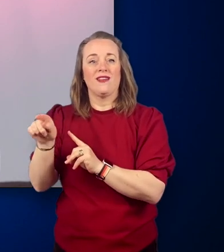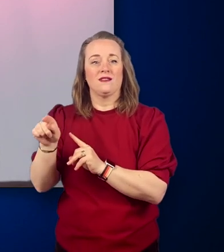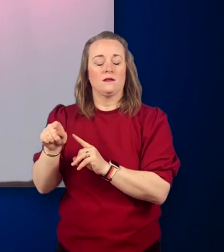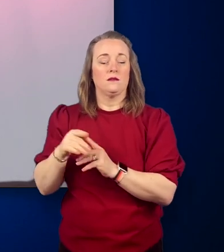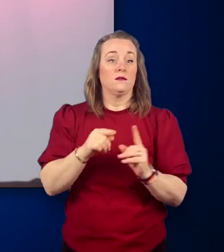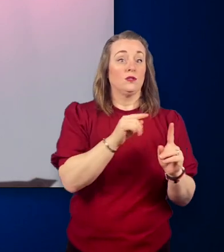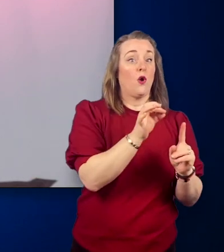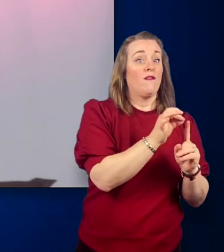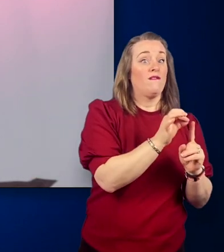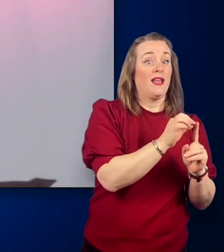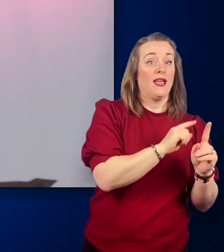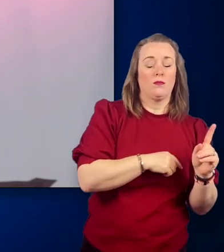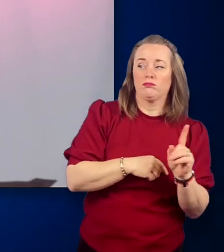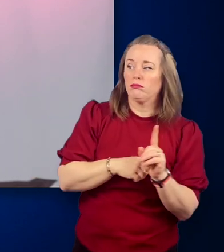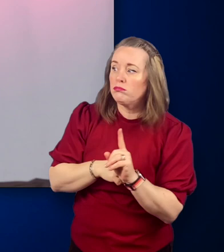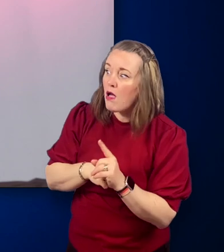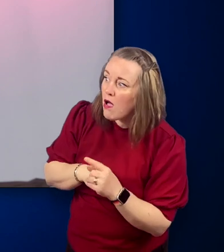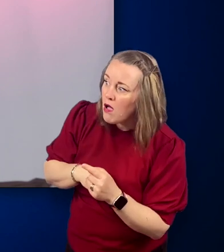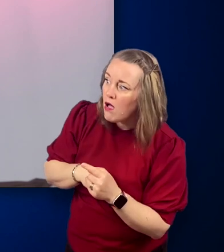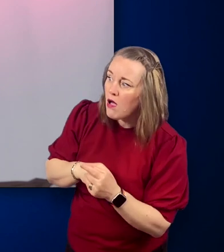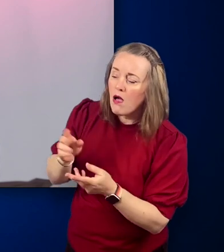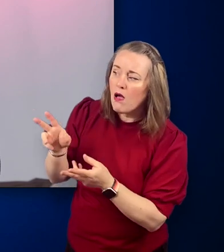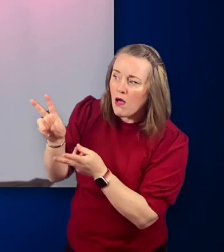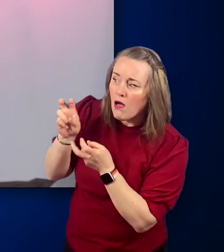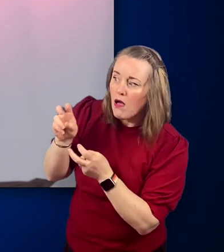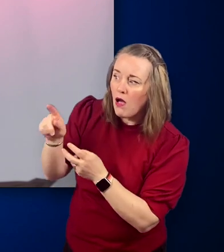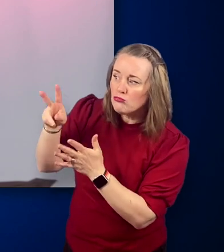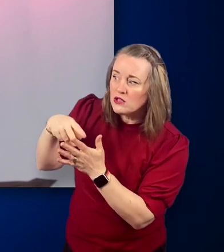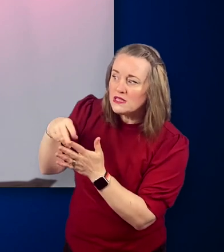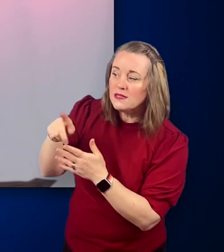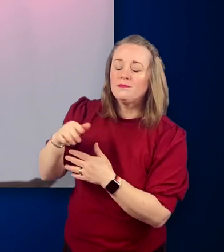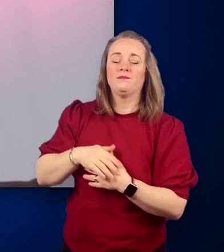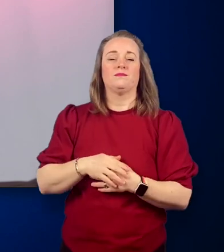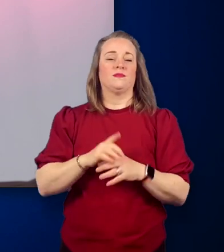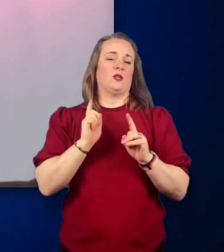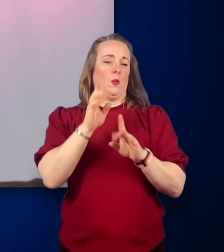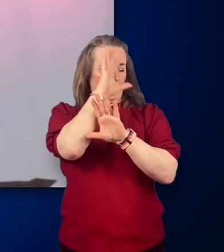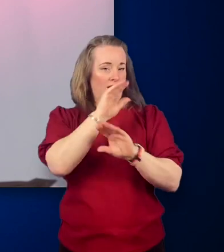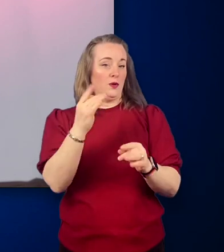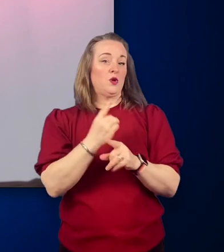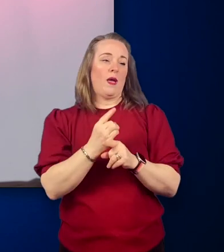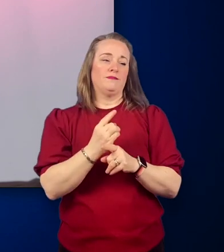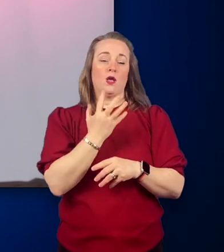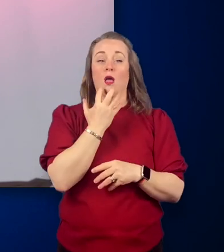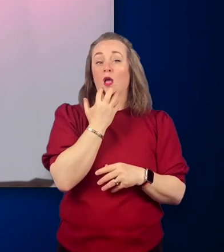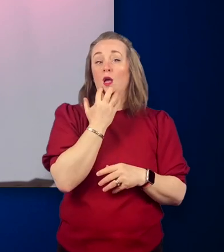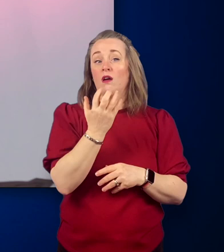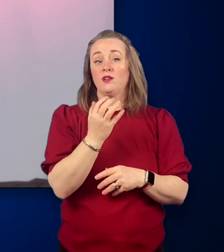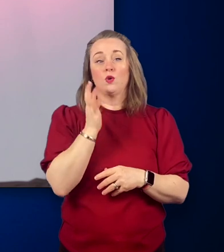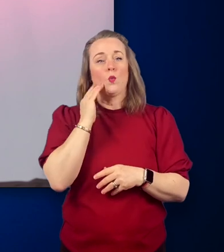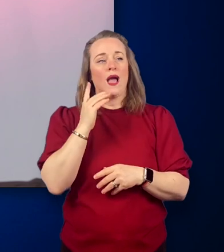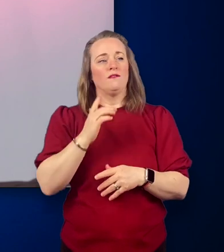courage to send a WhatsApp message to a friend, or maybe on